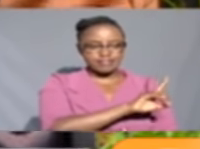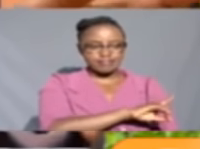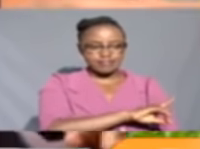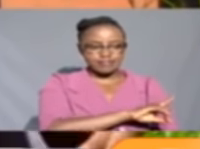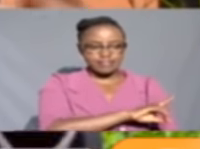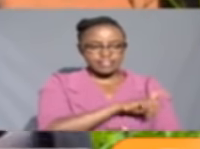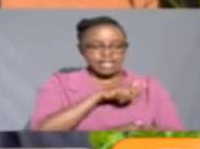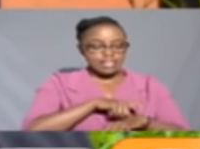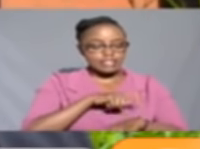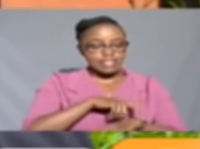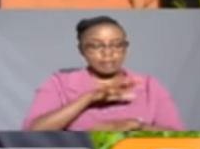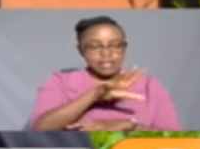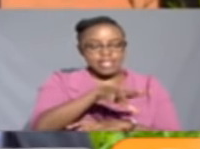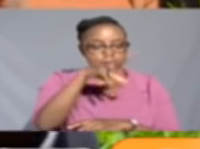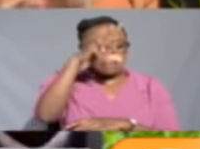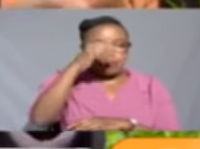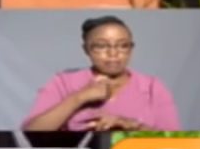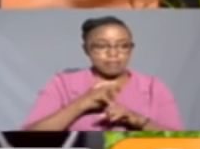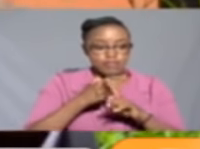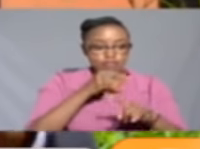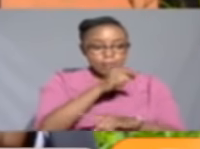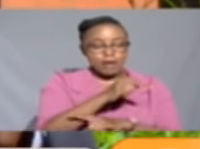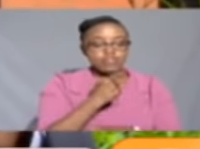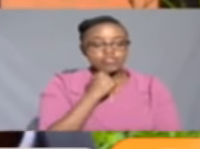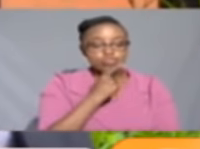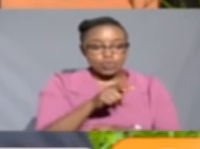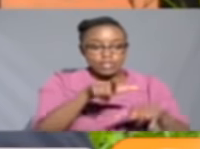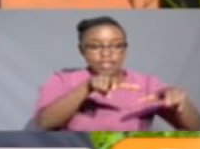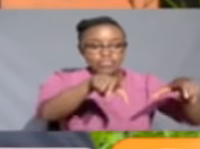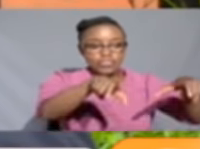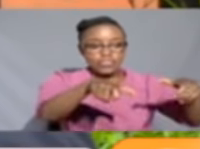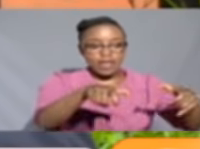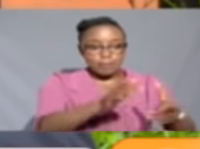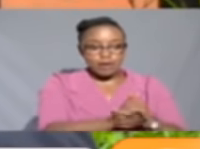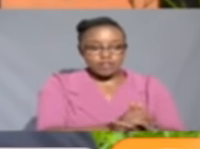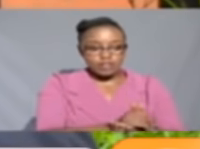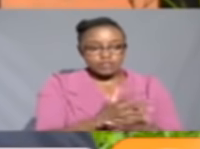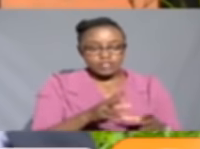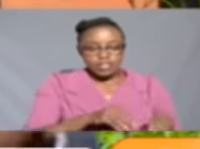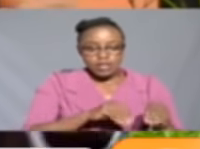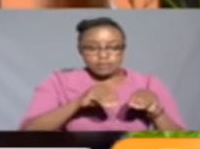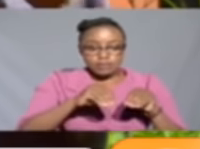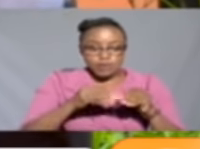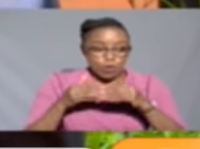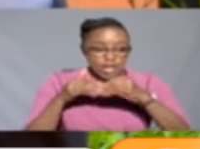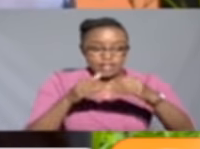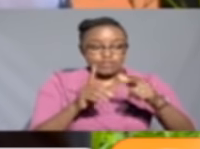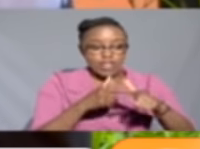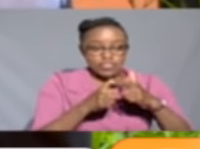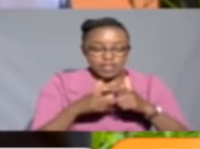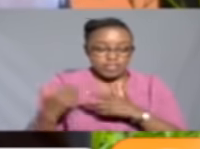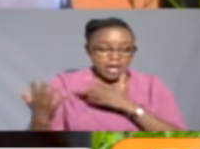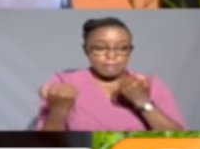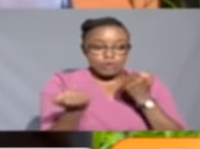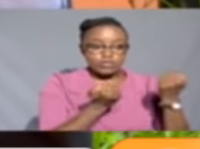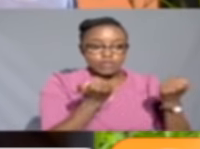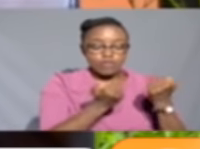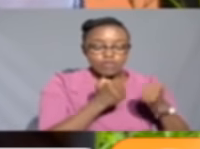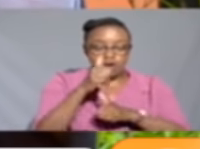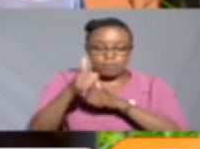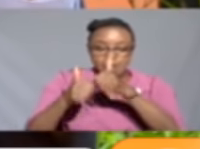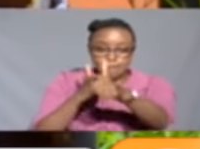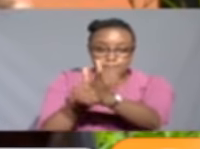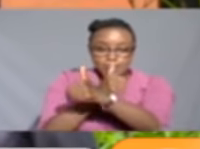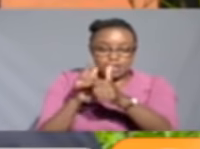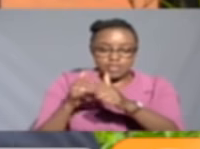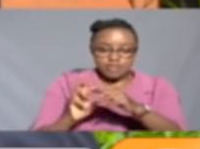is when they took me away from there. Having told the press they were leaving from the front, they brought the vehicle from the back,